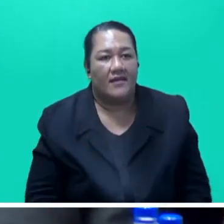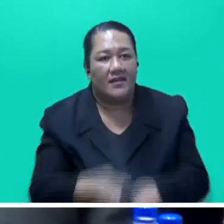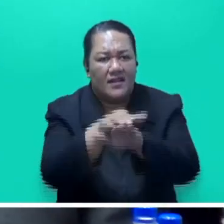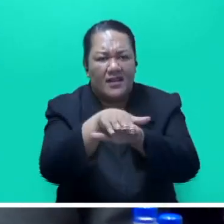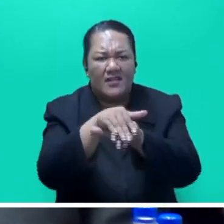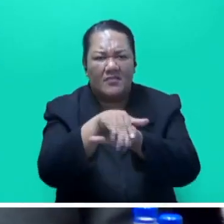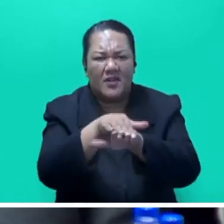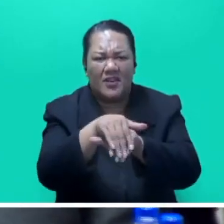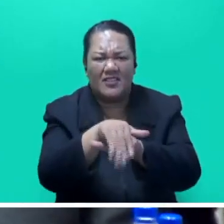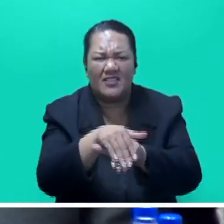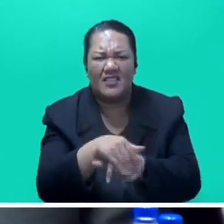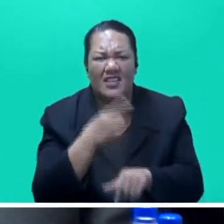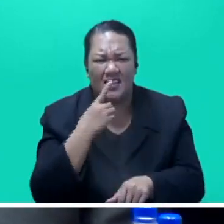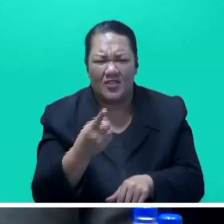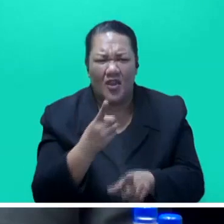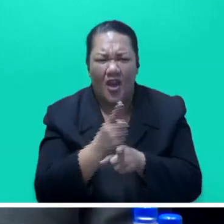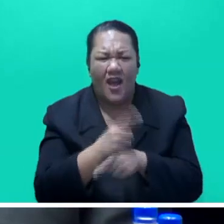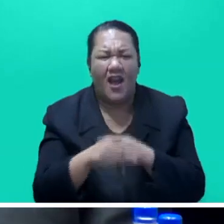that comes from Honourable Usimate.